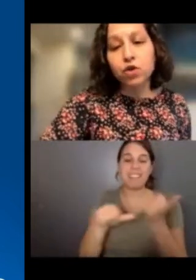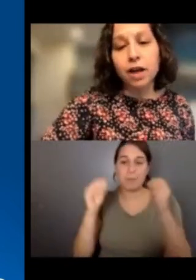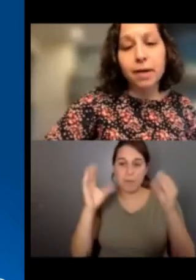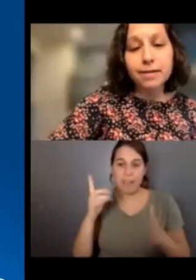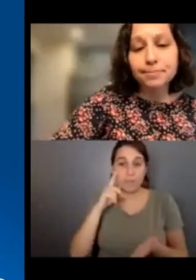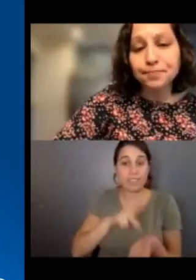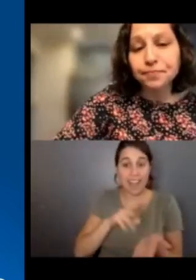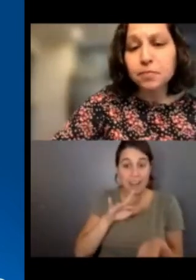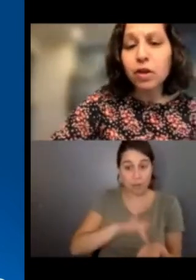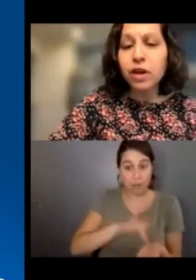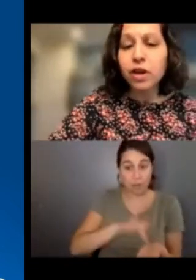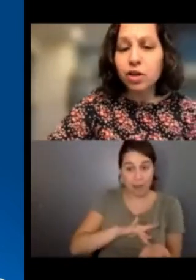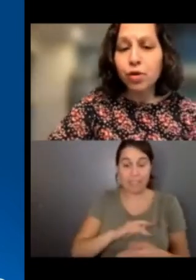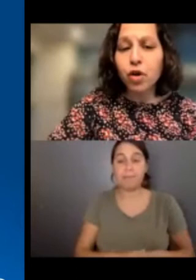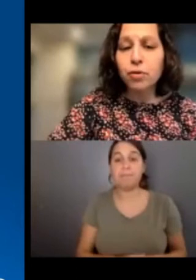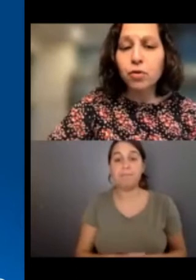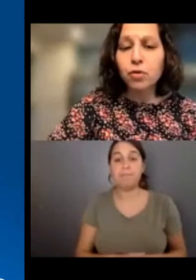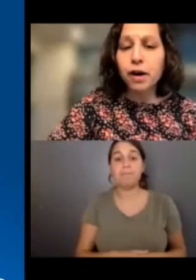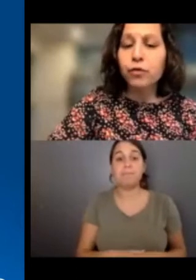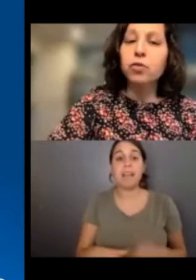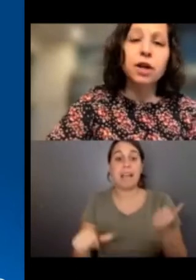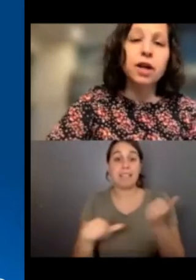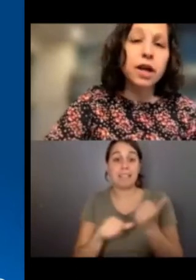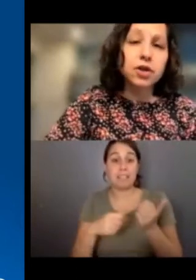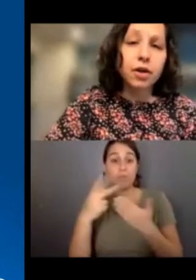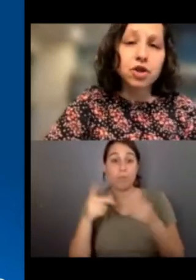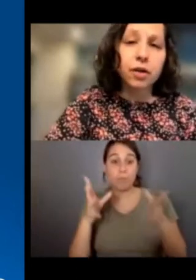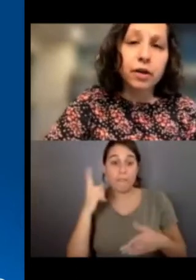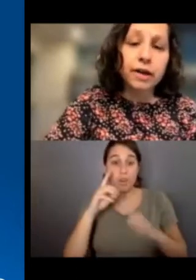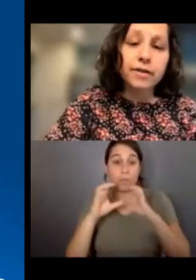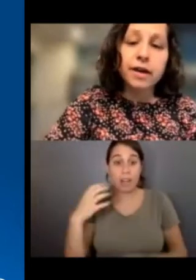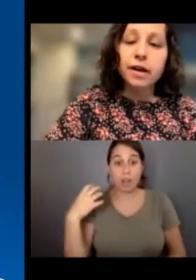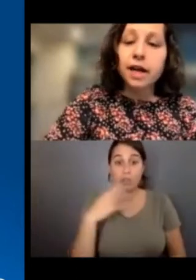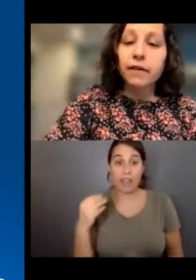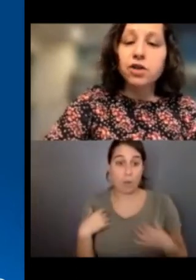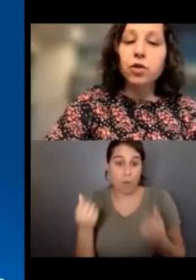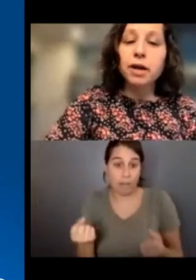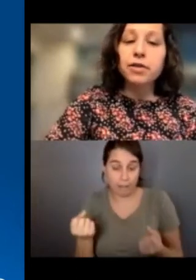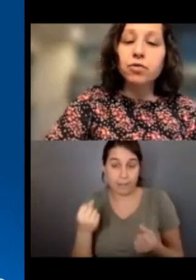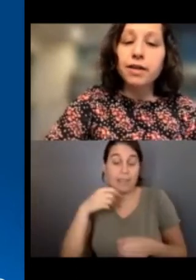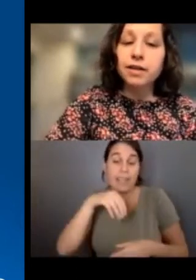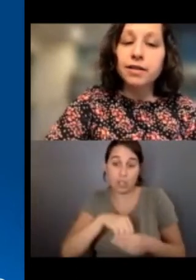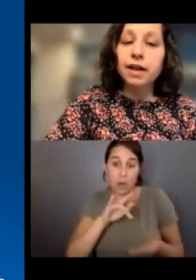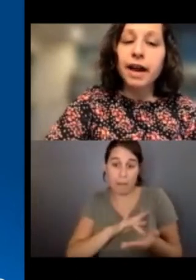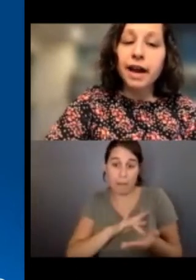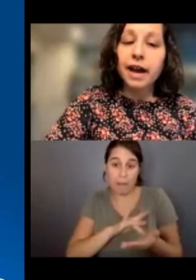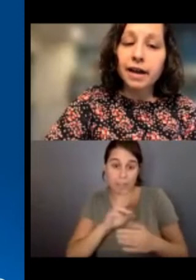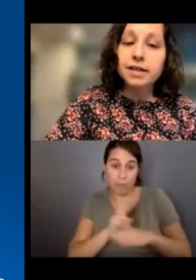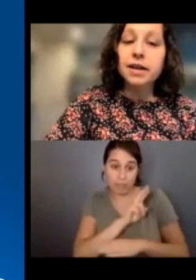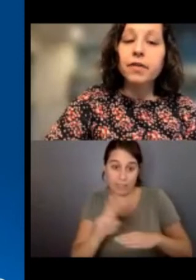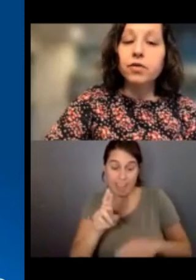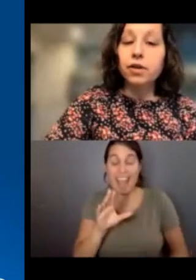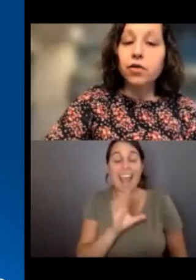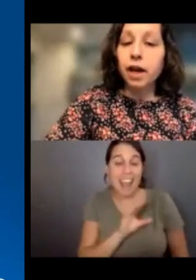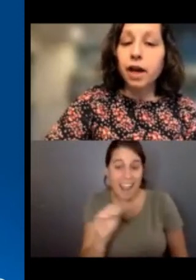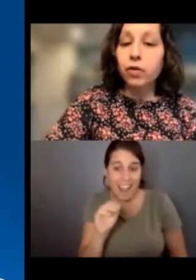psychiatry and medicine, the assistant program director for communication, coaching, and wellness in the internal medicine residency, and the